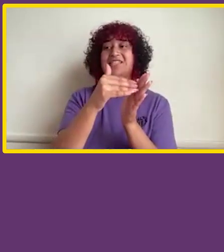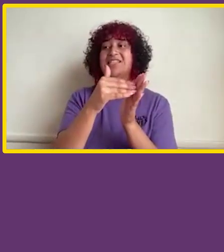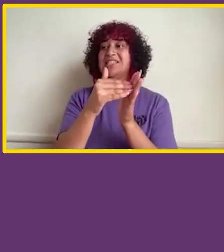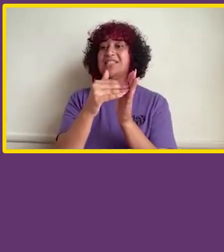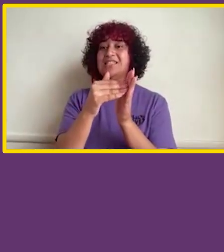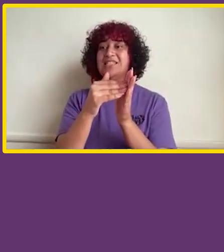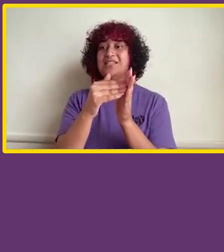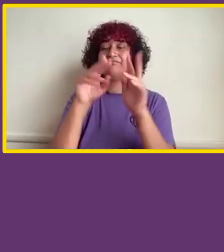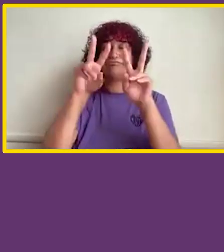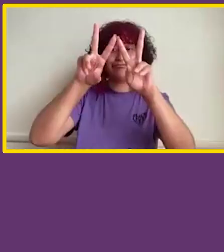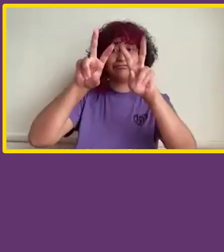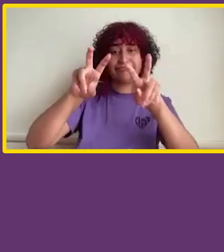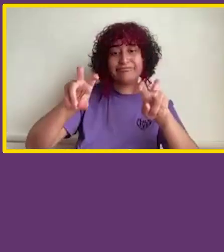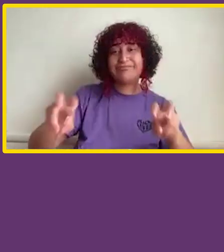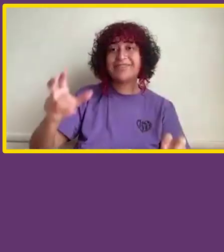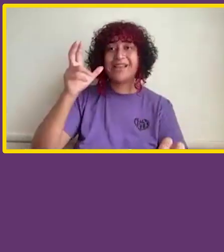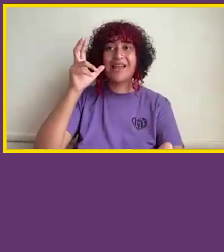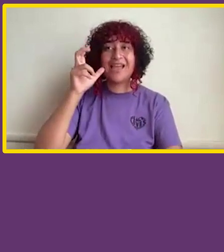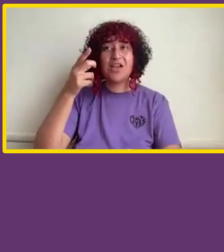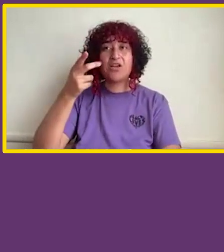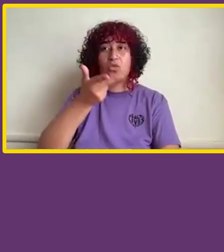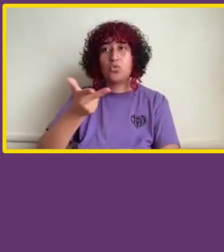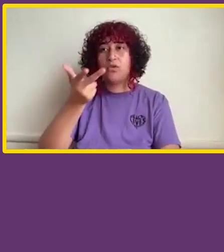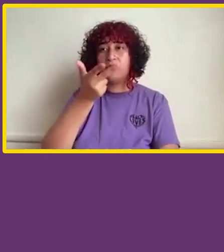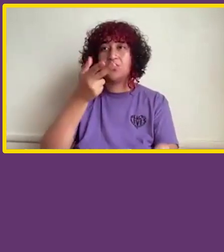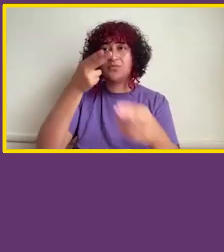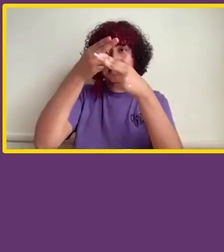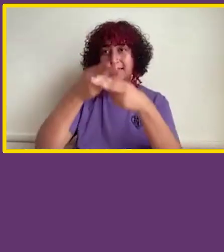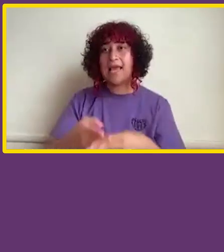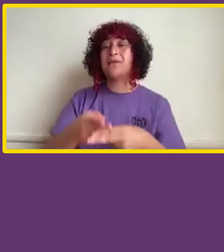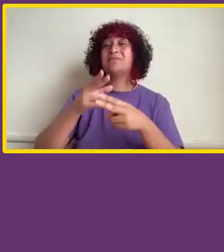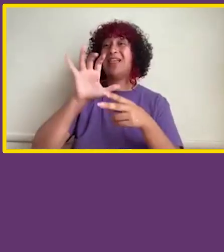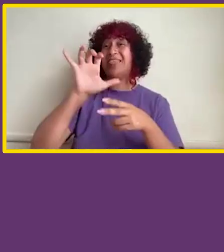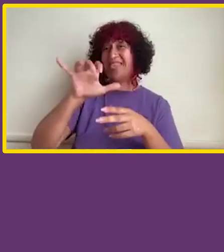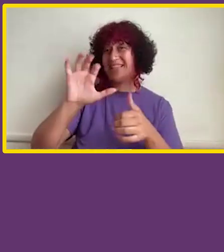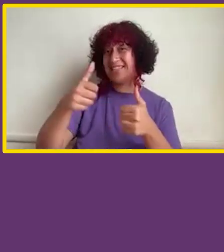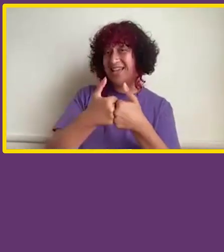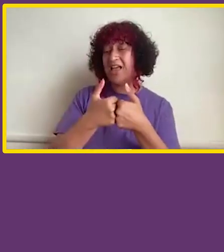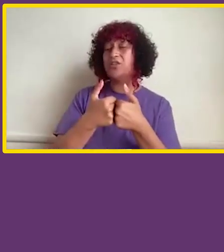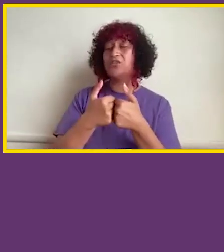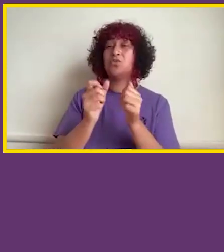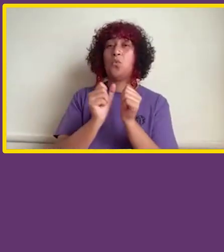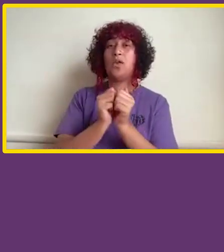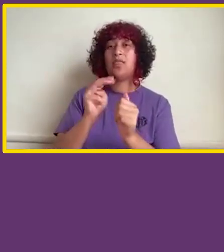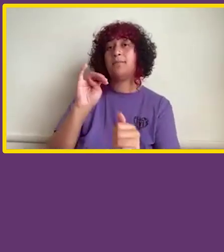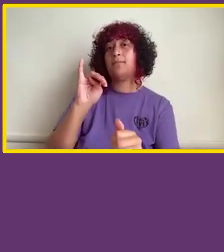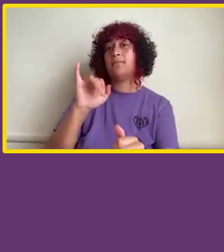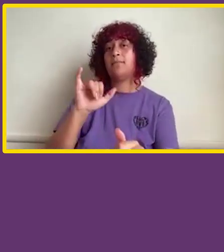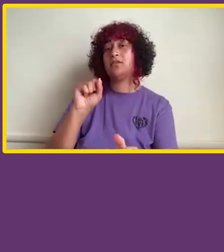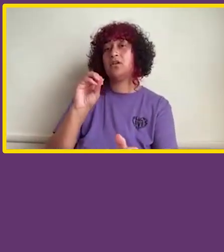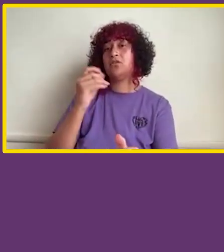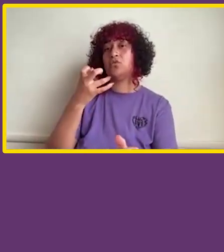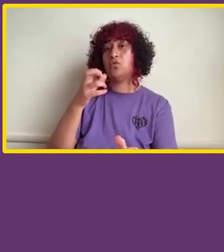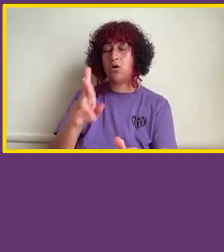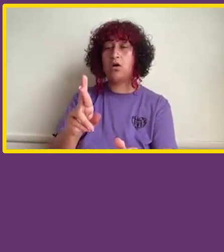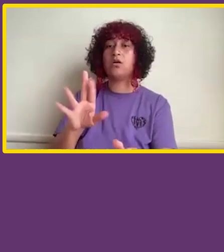three of you naming, that I think is the challenge with misogynoir, or this ongoing